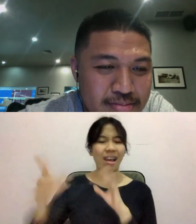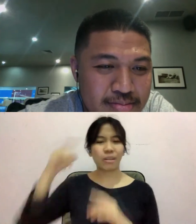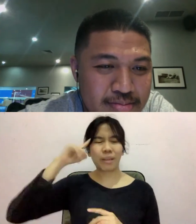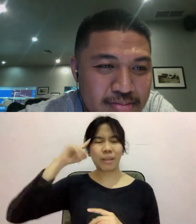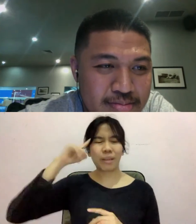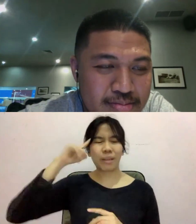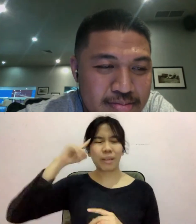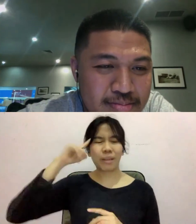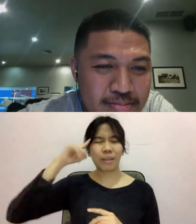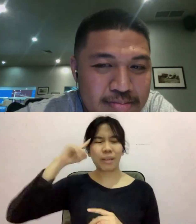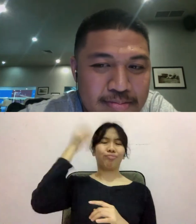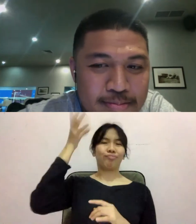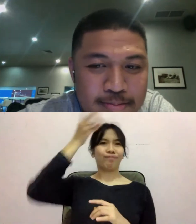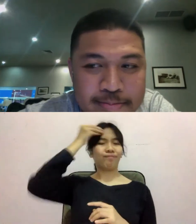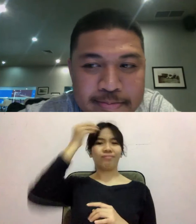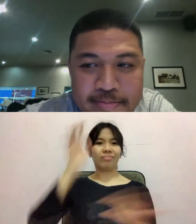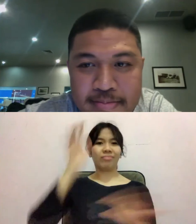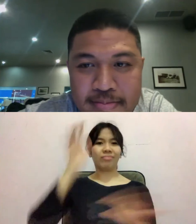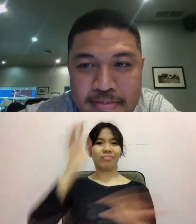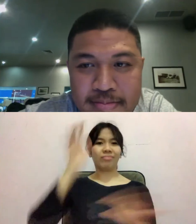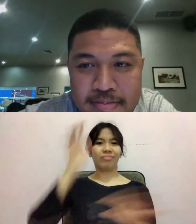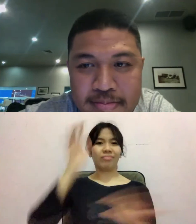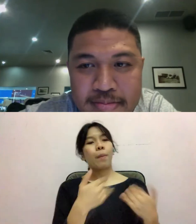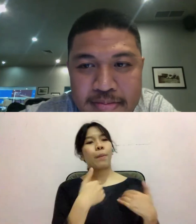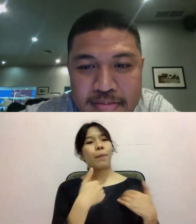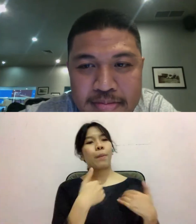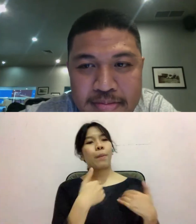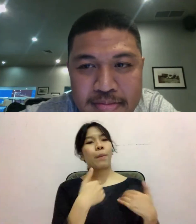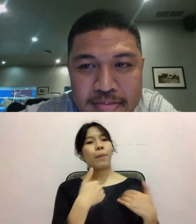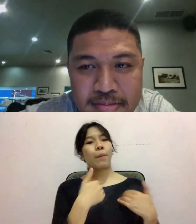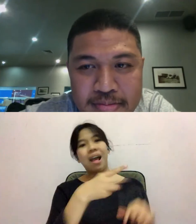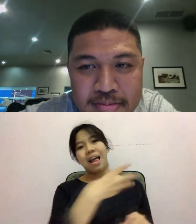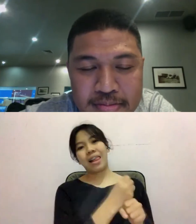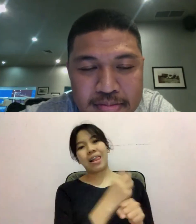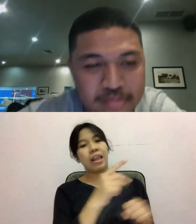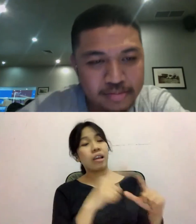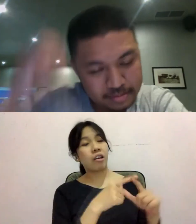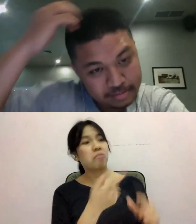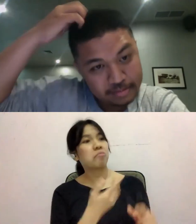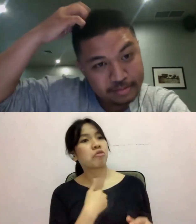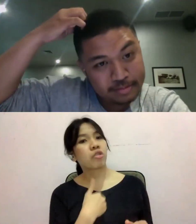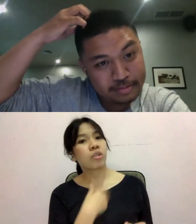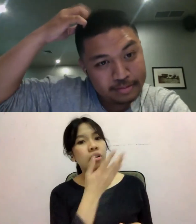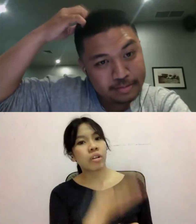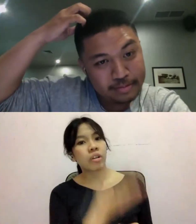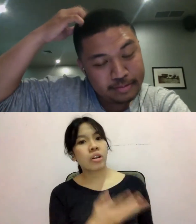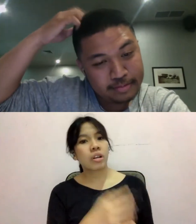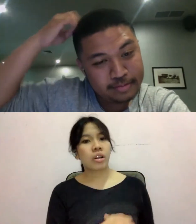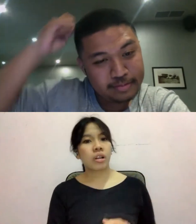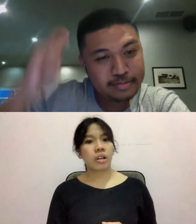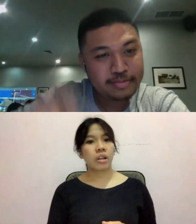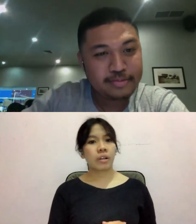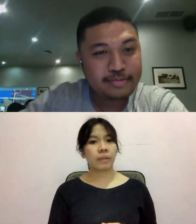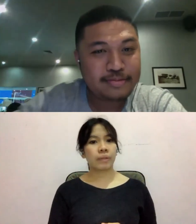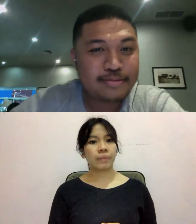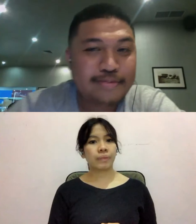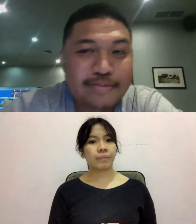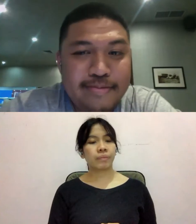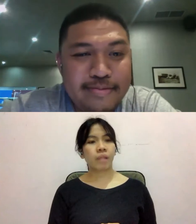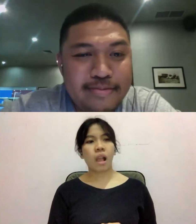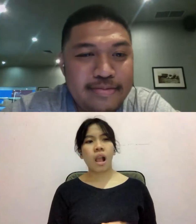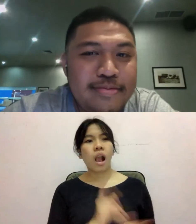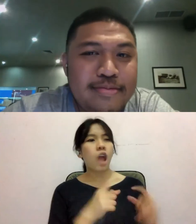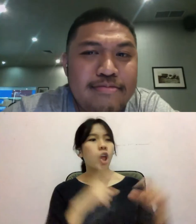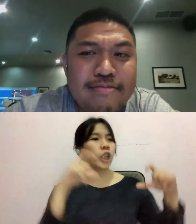right? So Allegra, I wanna go to you first. What do you think about love being irrational? Is that true, or is